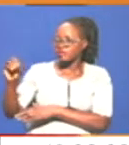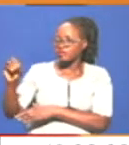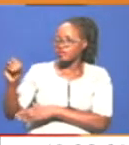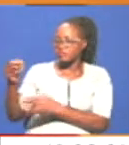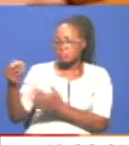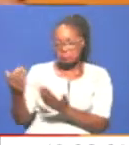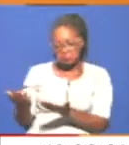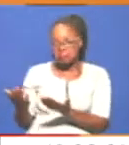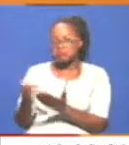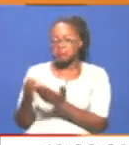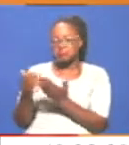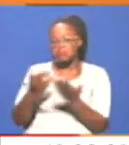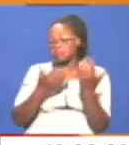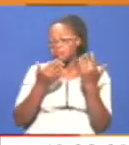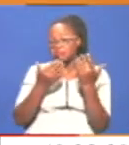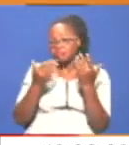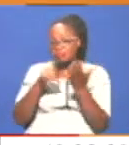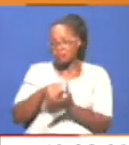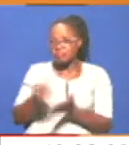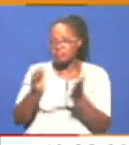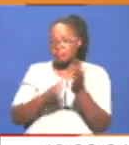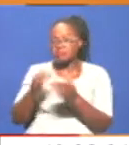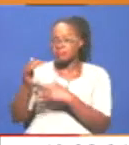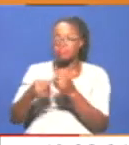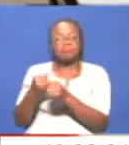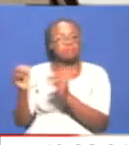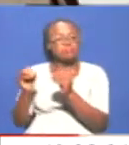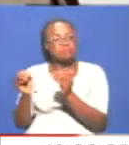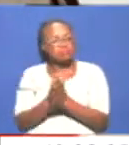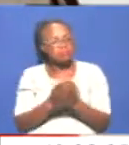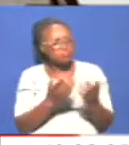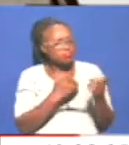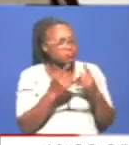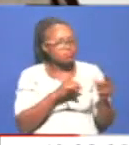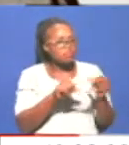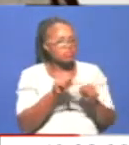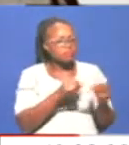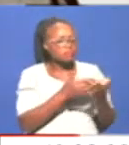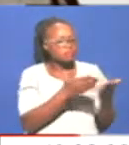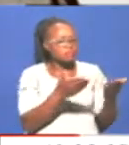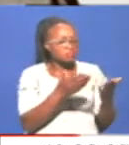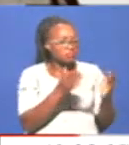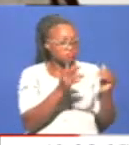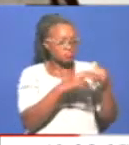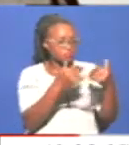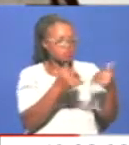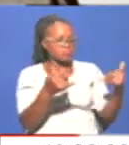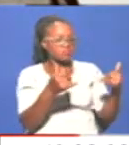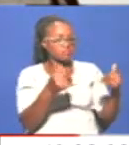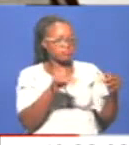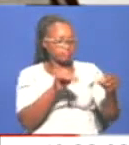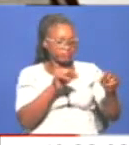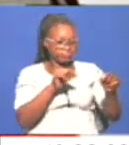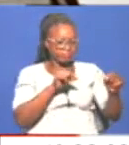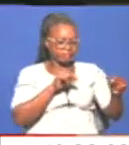not derail our plans for next year. Well, you've mentioned about the transition, and let me talk about online chess here, because we know we've